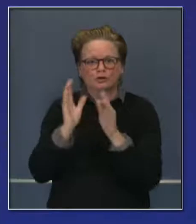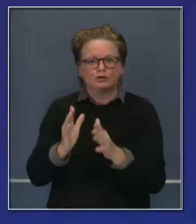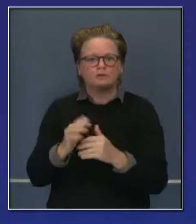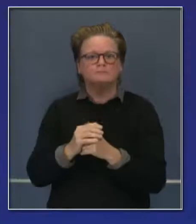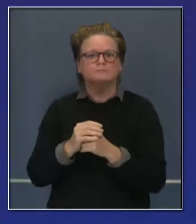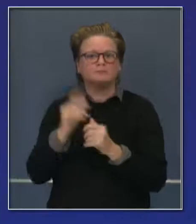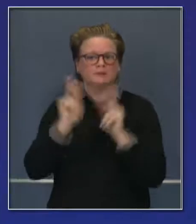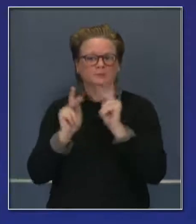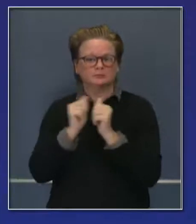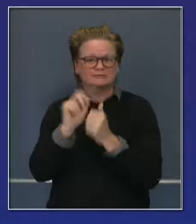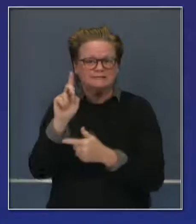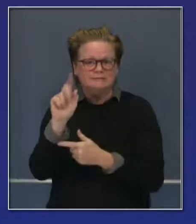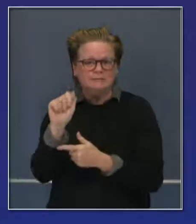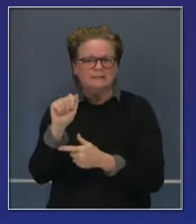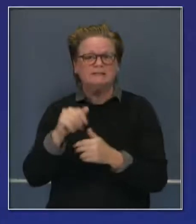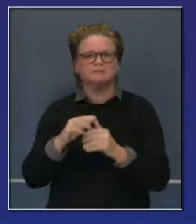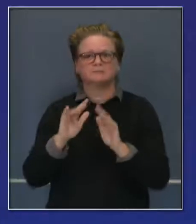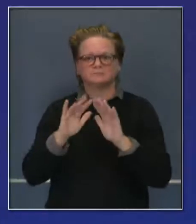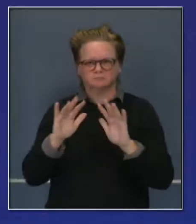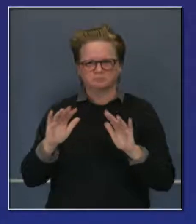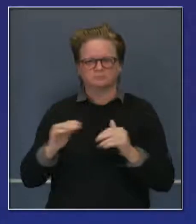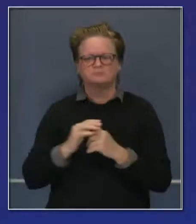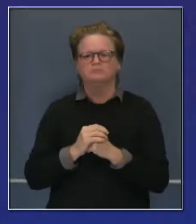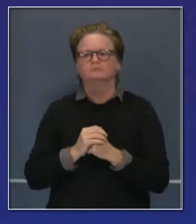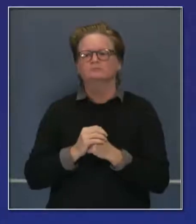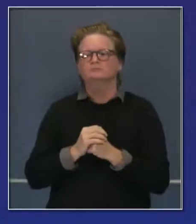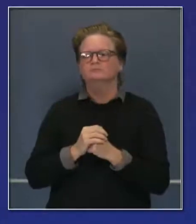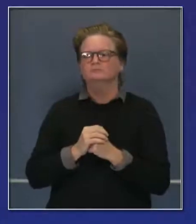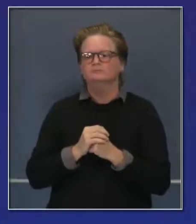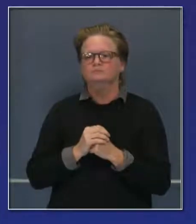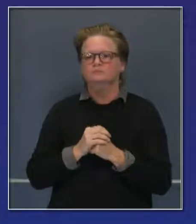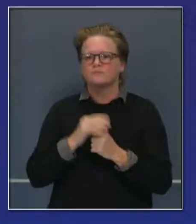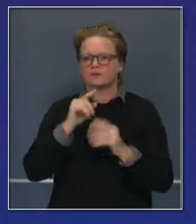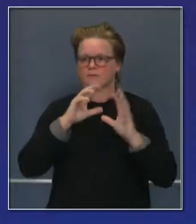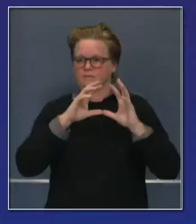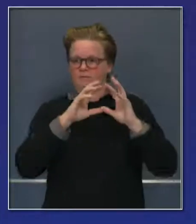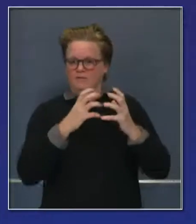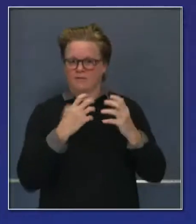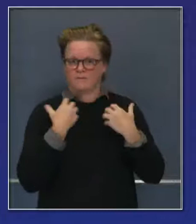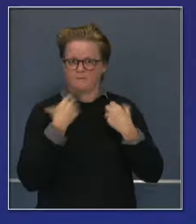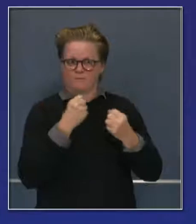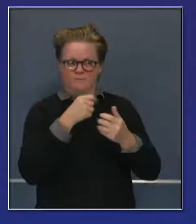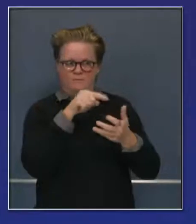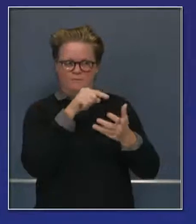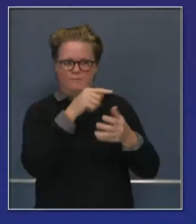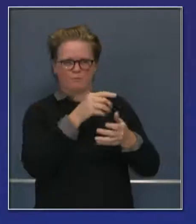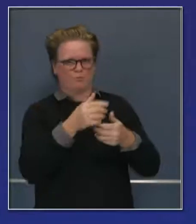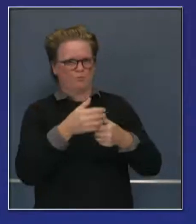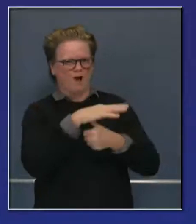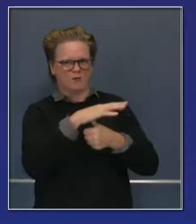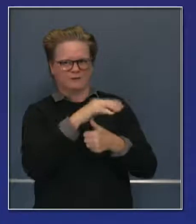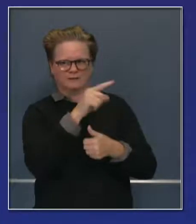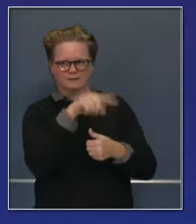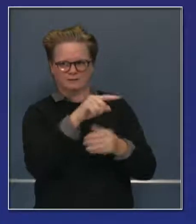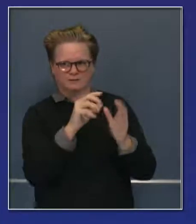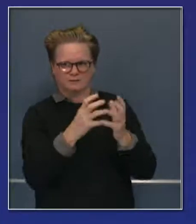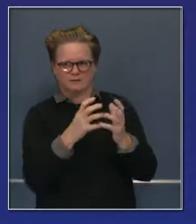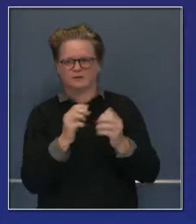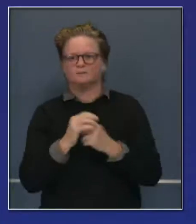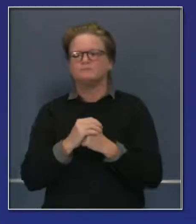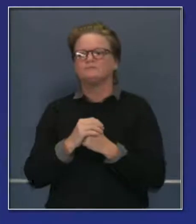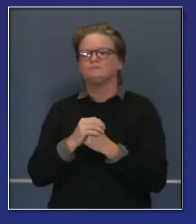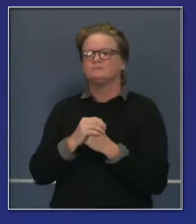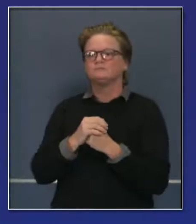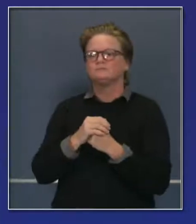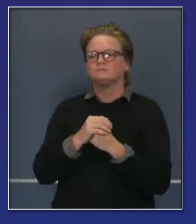tranche of prioritization. That's why we put together not only a scientific safety review work